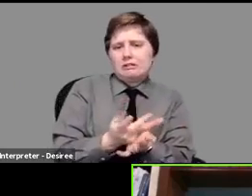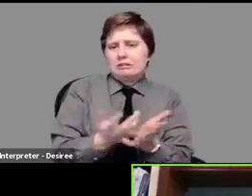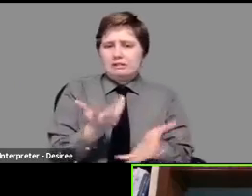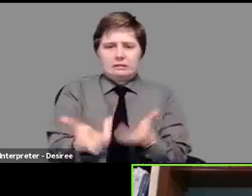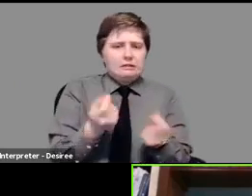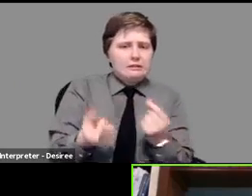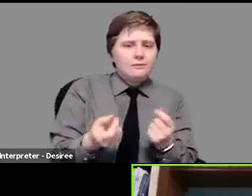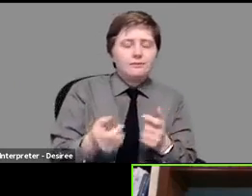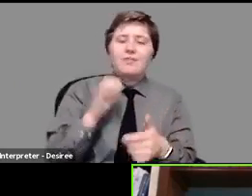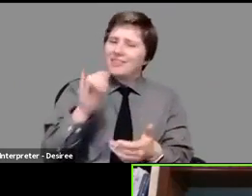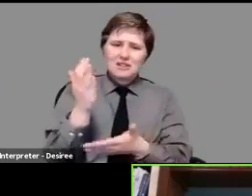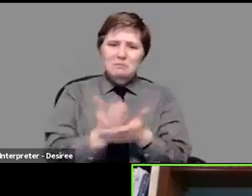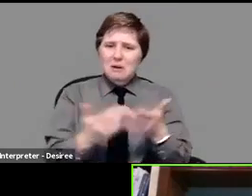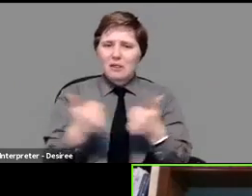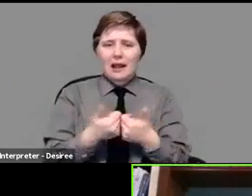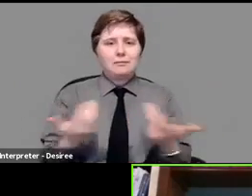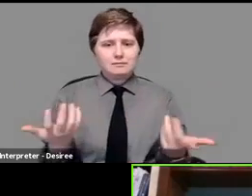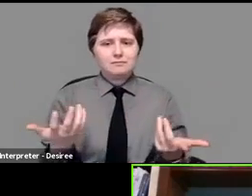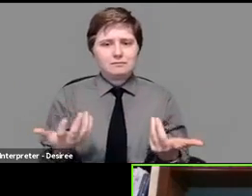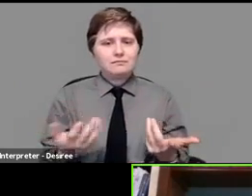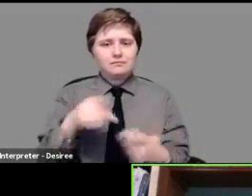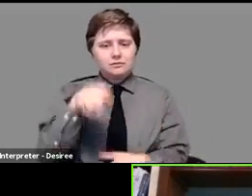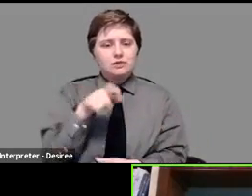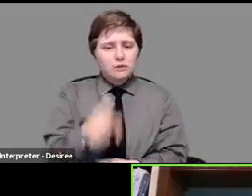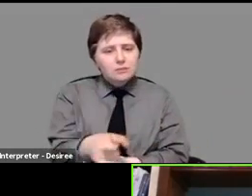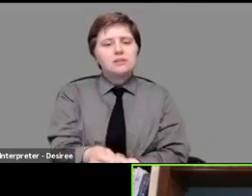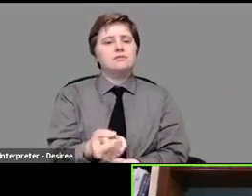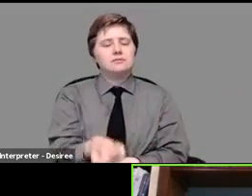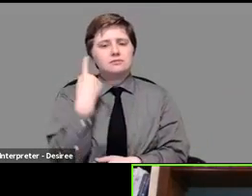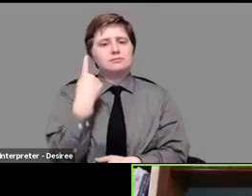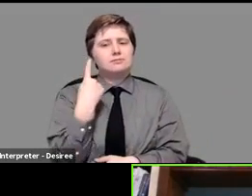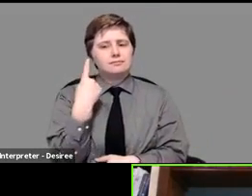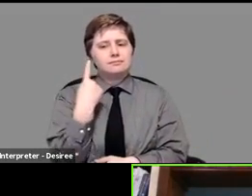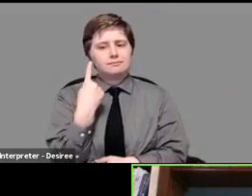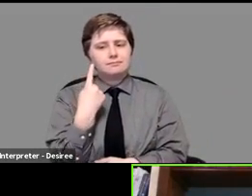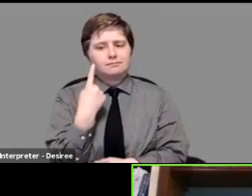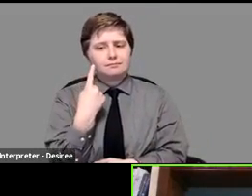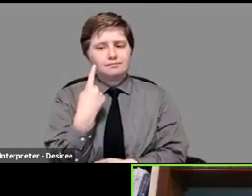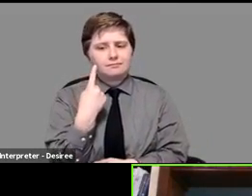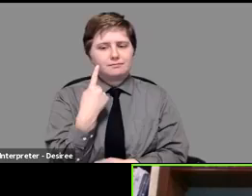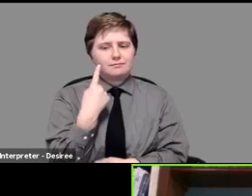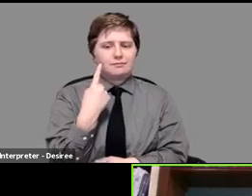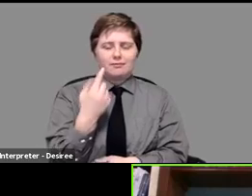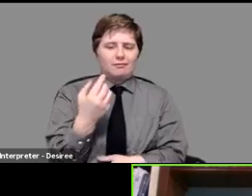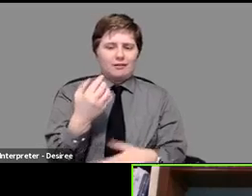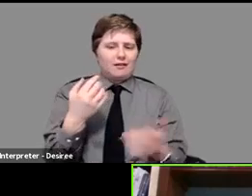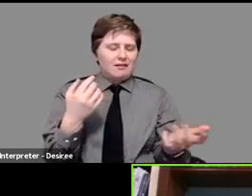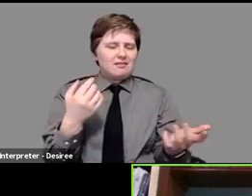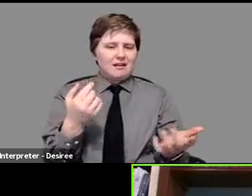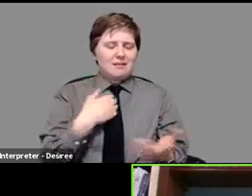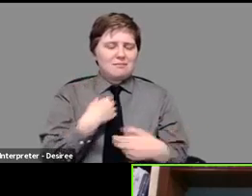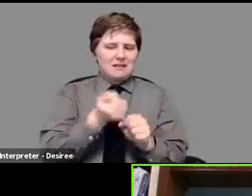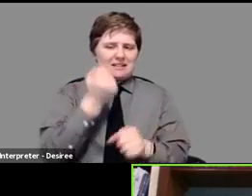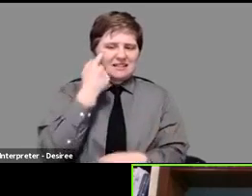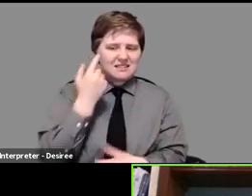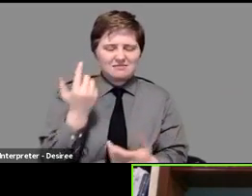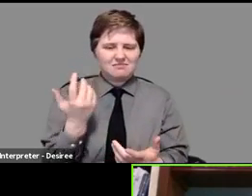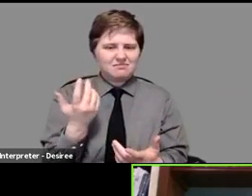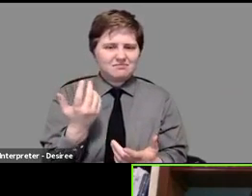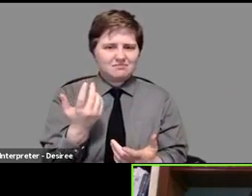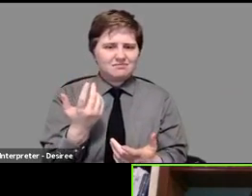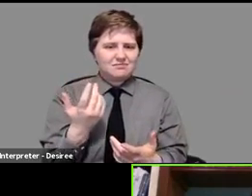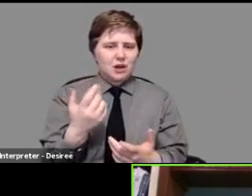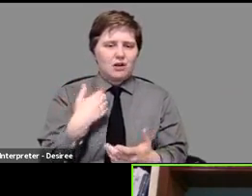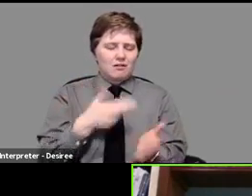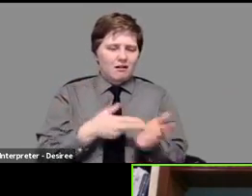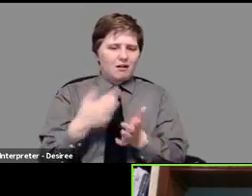just part of the gig. And you have to understand that it has to underwrite. It has to make sense. And we're just very honest. We can have